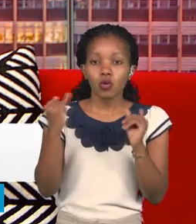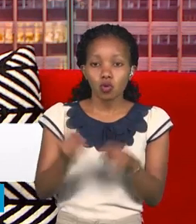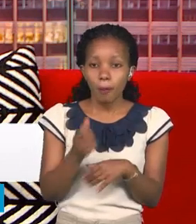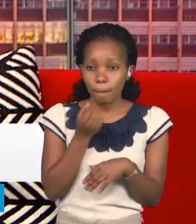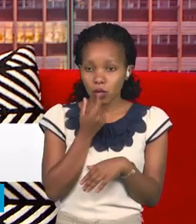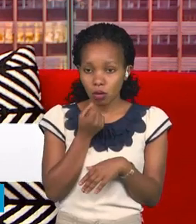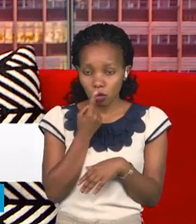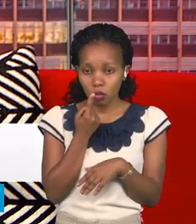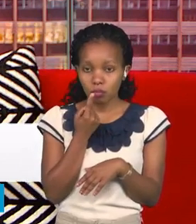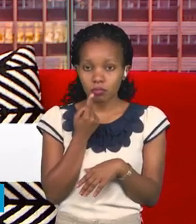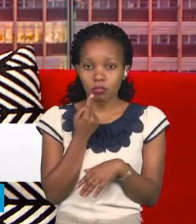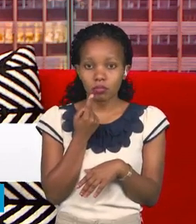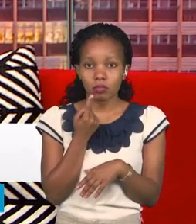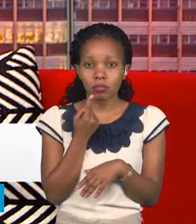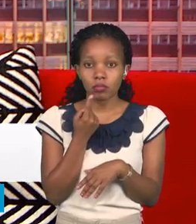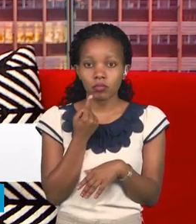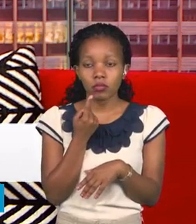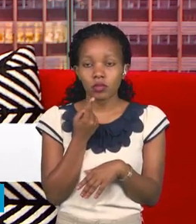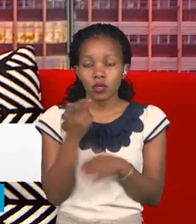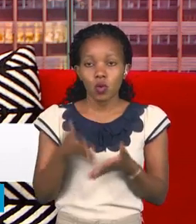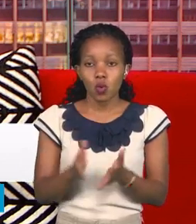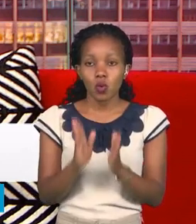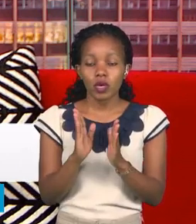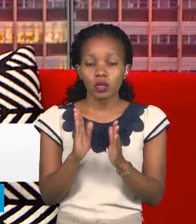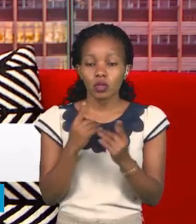techniques, in terms of, as you're saying,